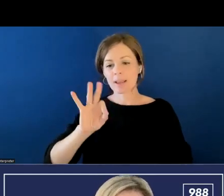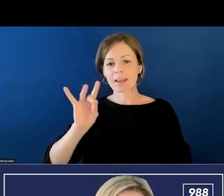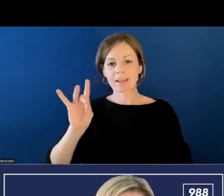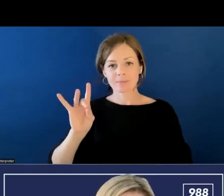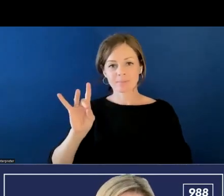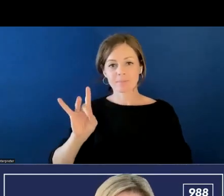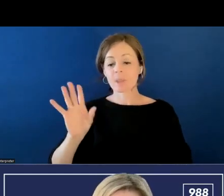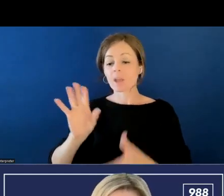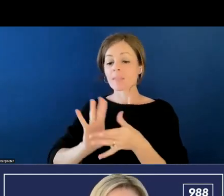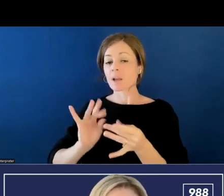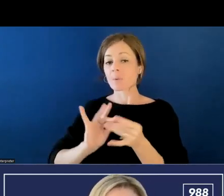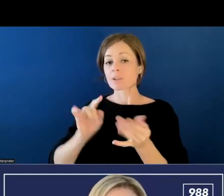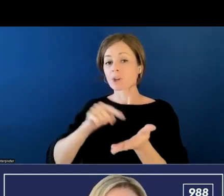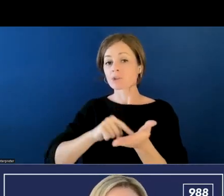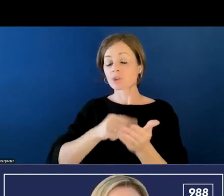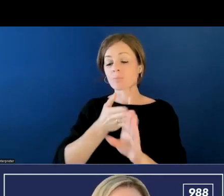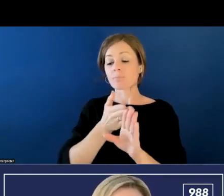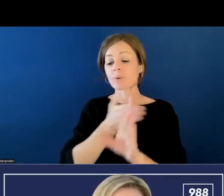due before June 28th,